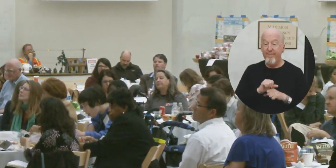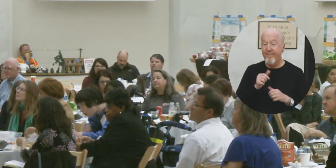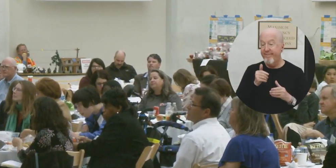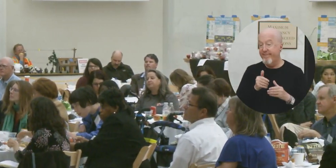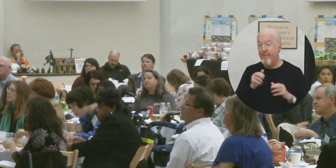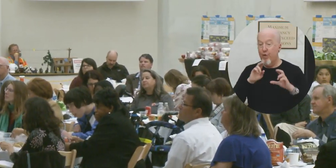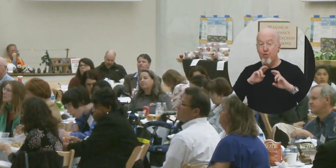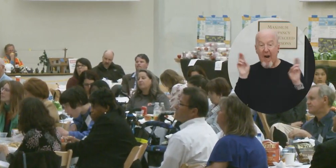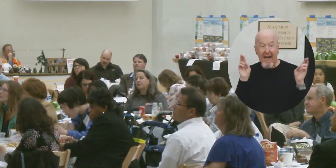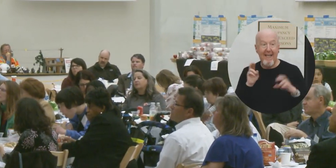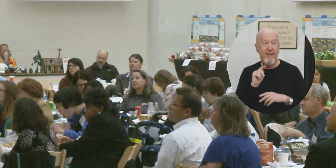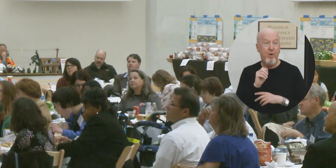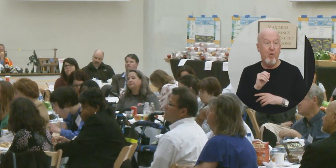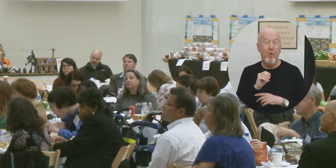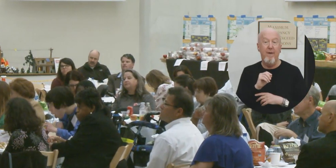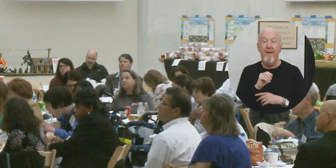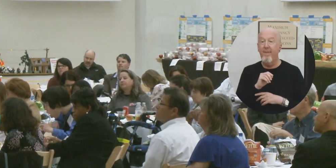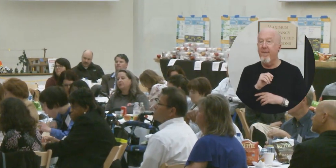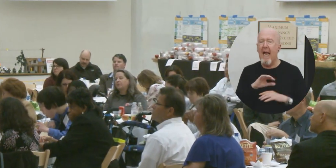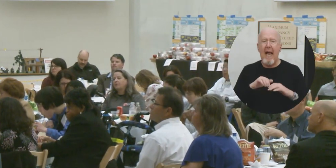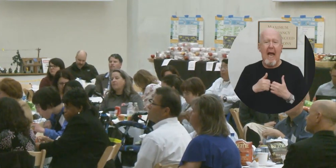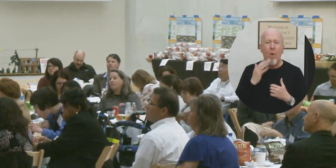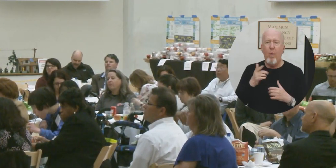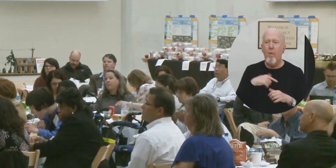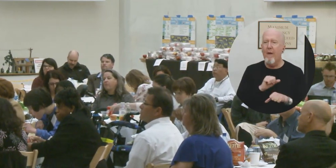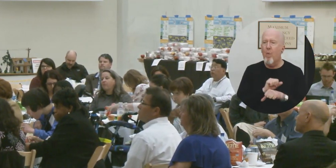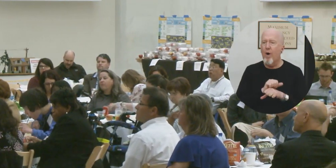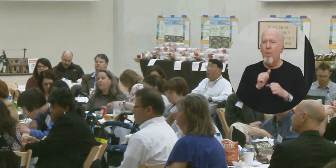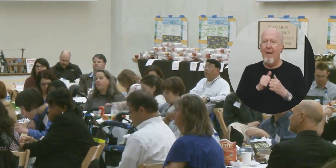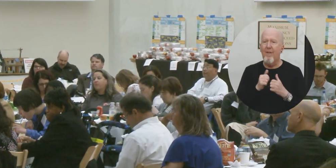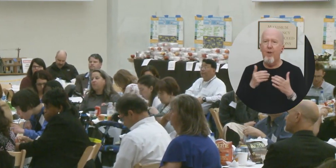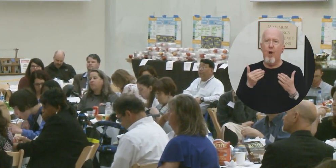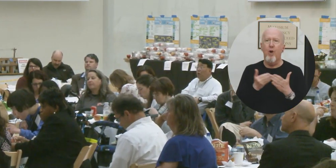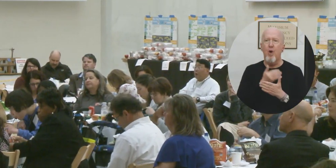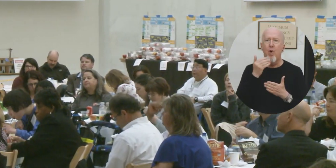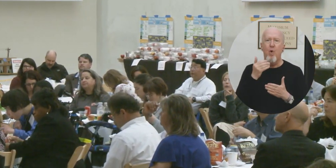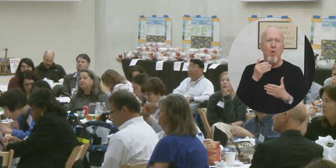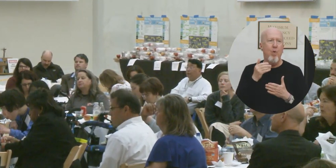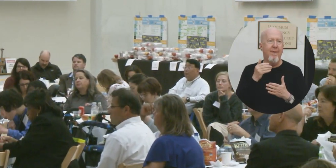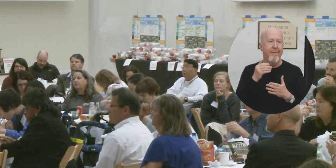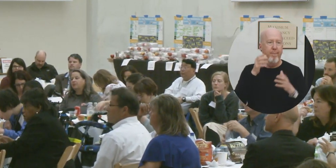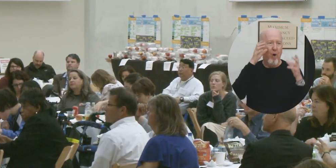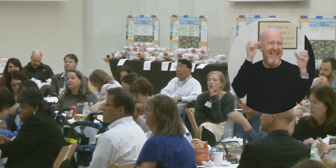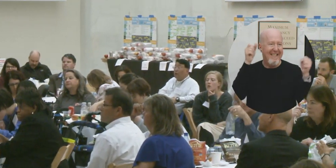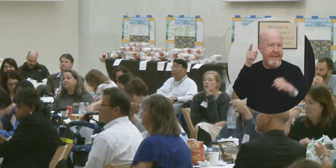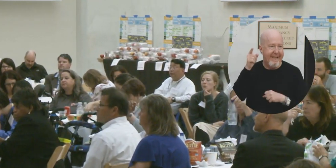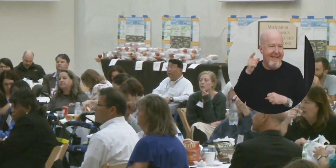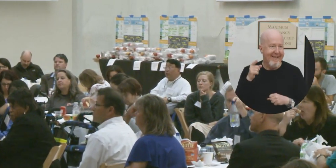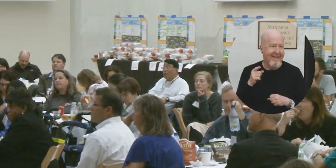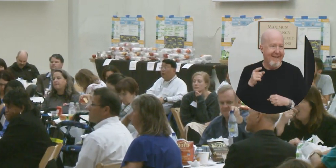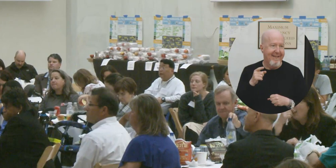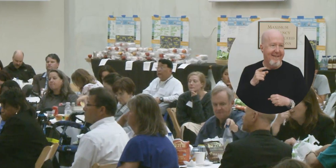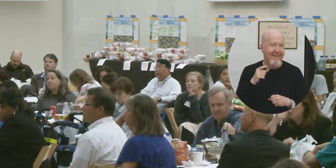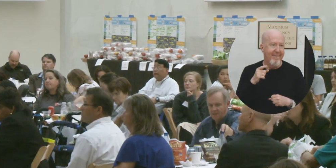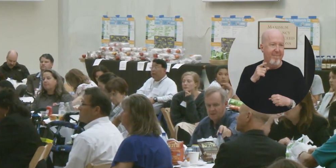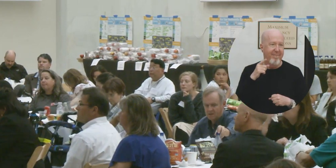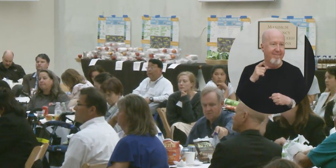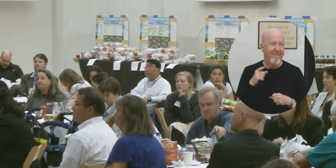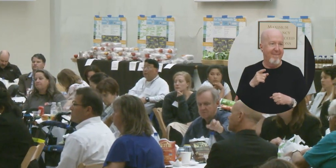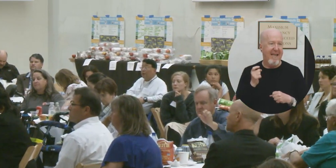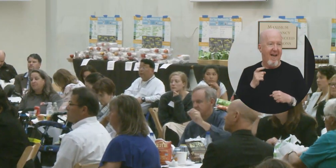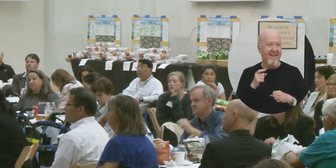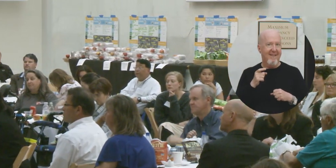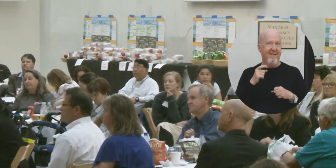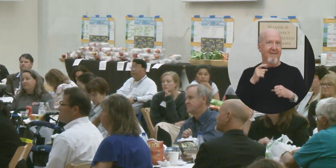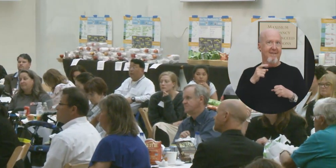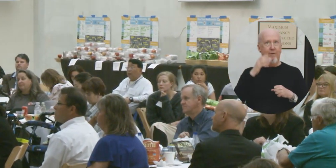know, how are we going to work with the new administration as Donald Trump was going to get ready to start his presidency in January